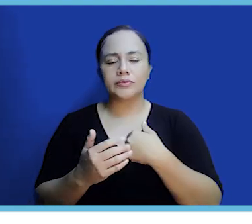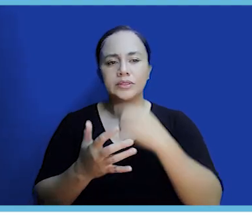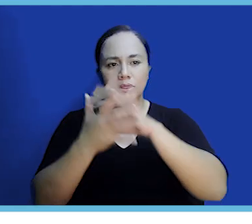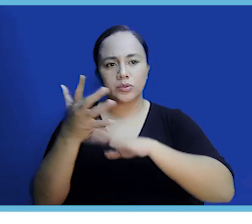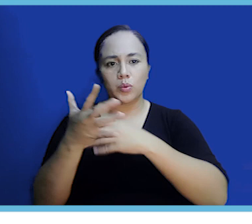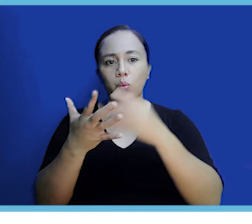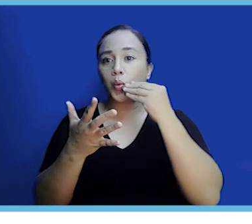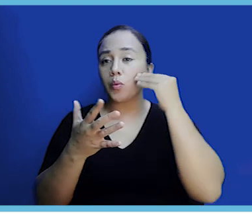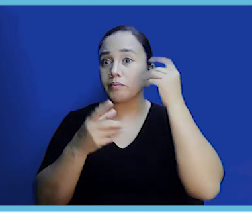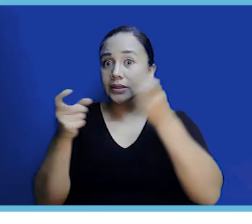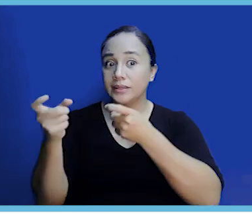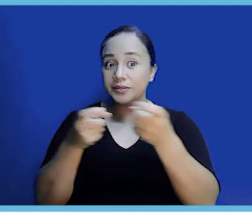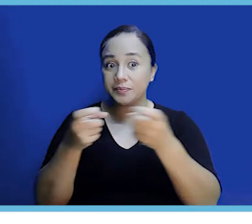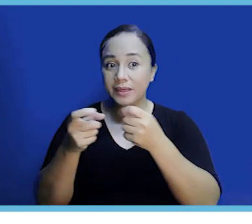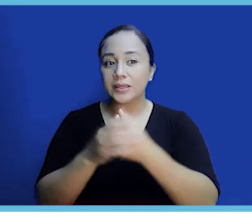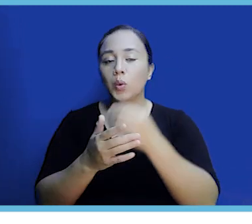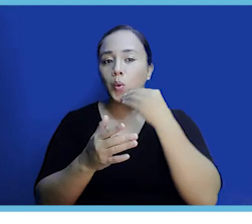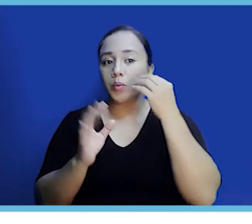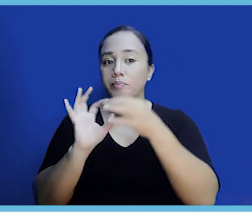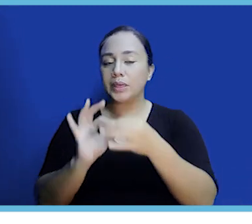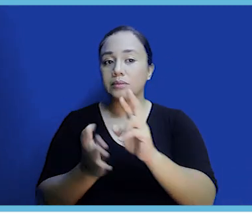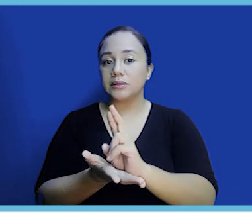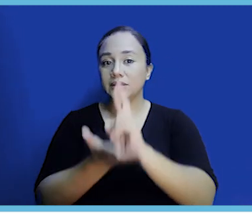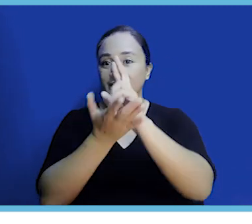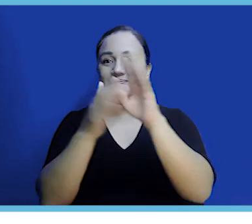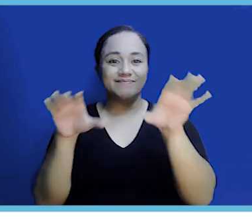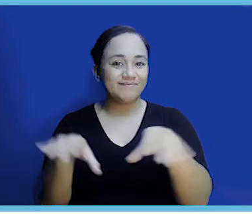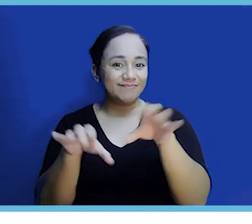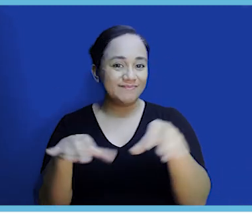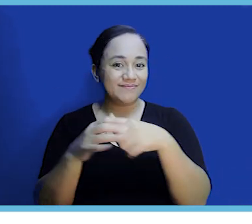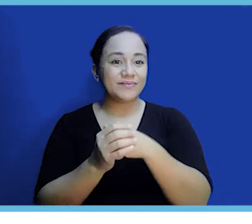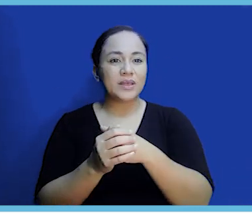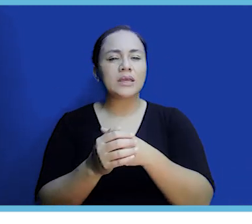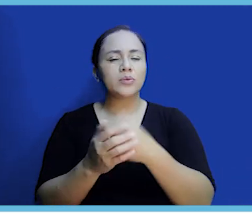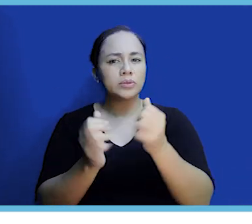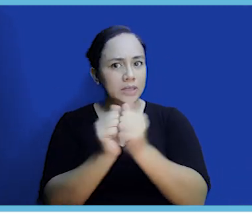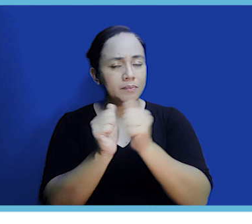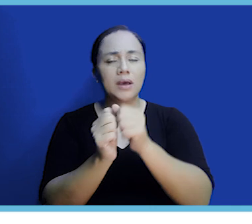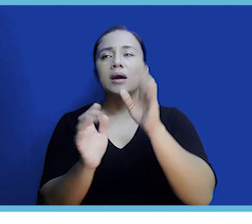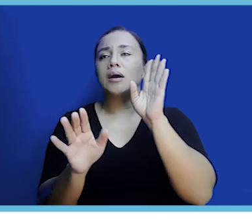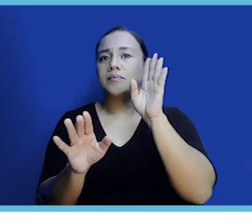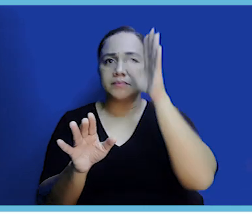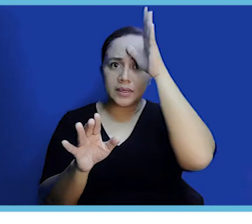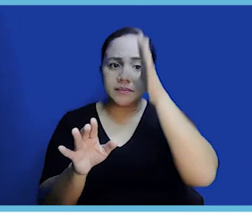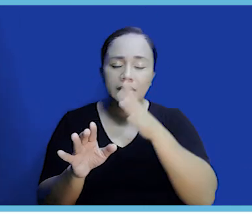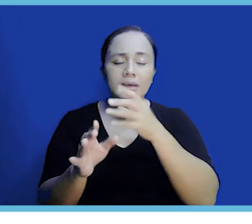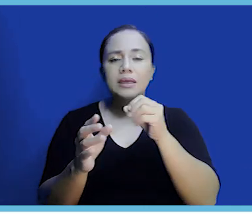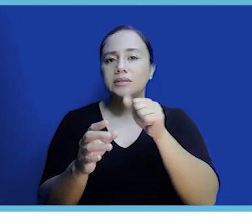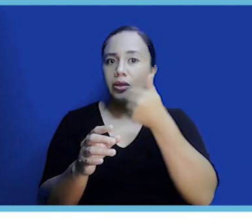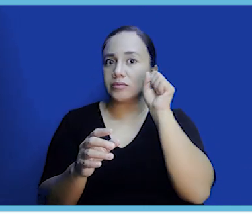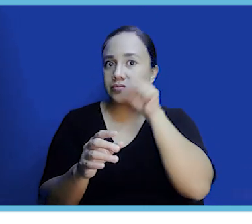disability takes part in the scheduling of home management and home-based rehabilitation activities with their parents and